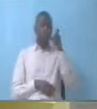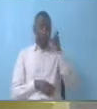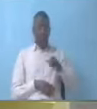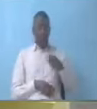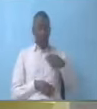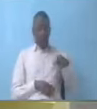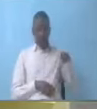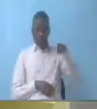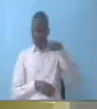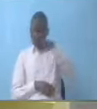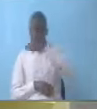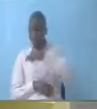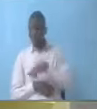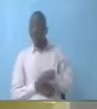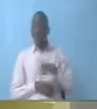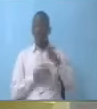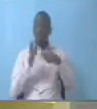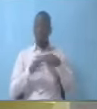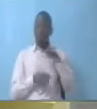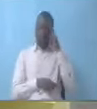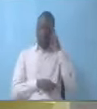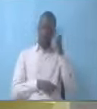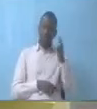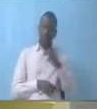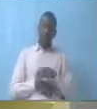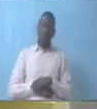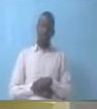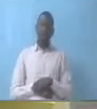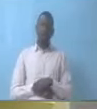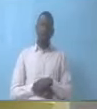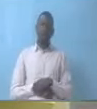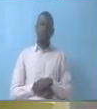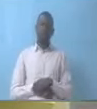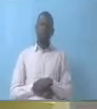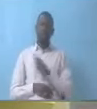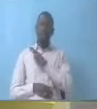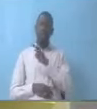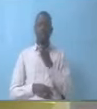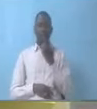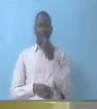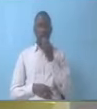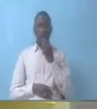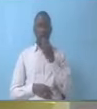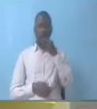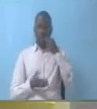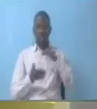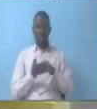Eventually, I went home. But I did not read the letter until I have my lunch.